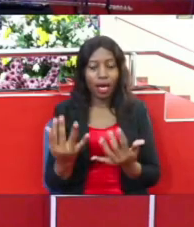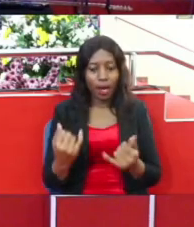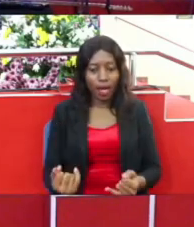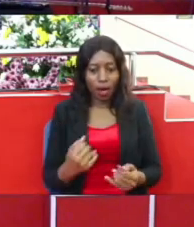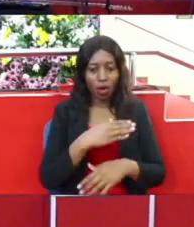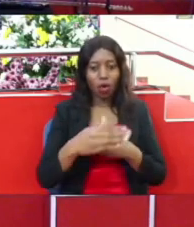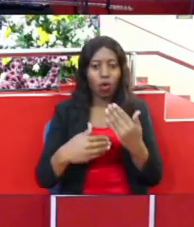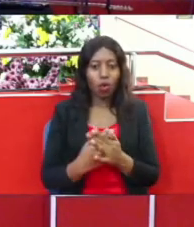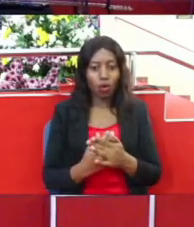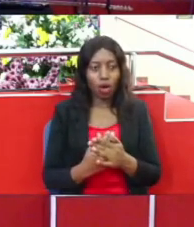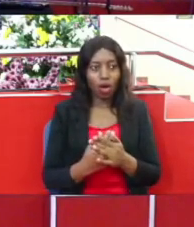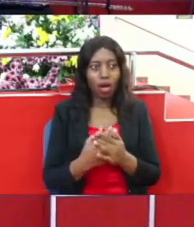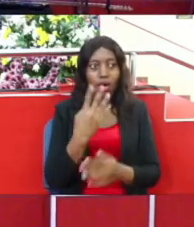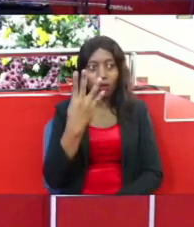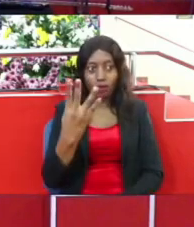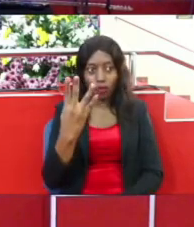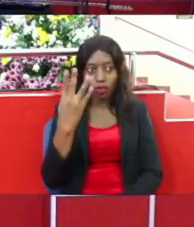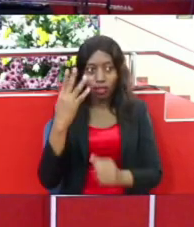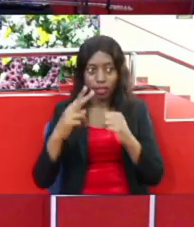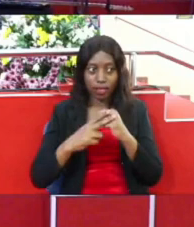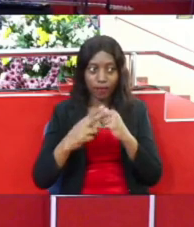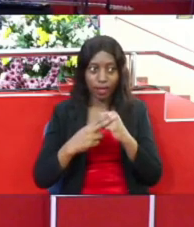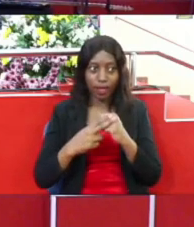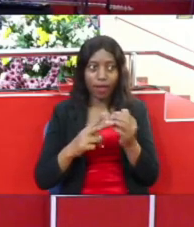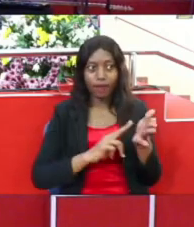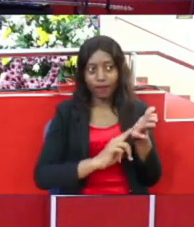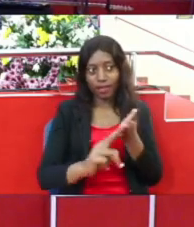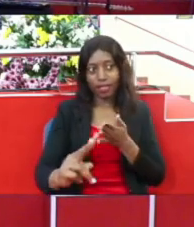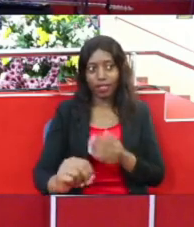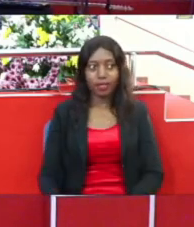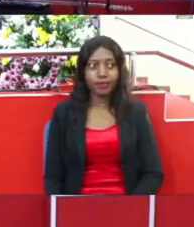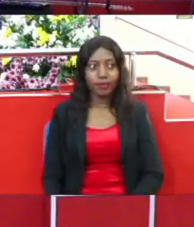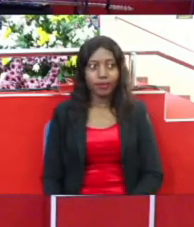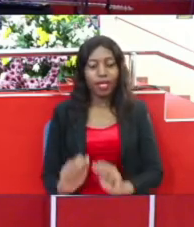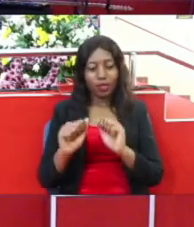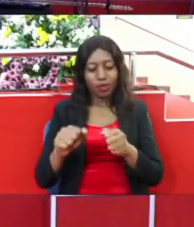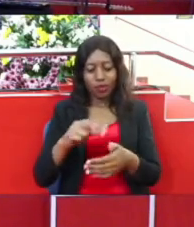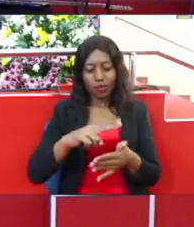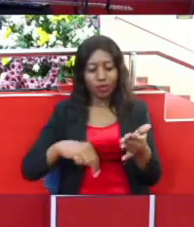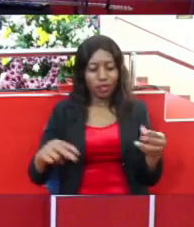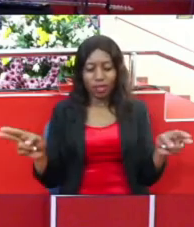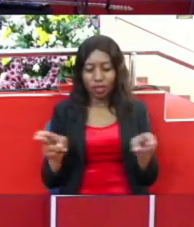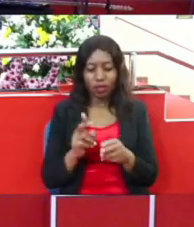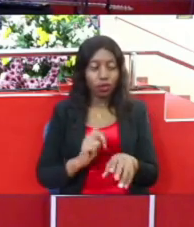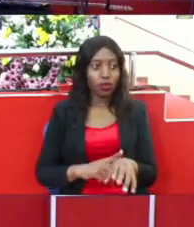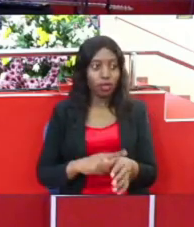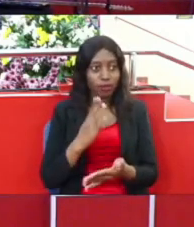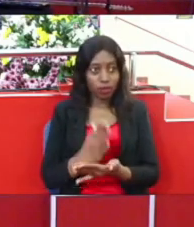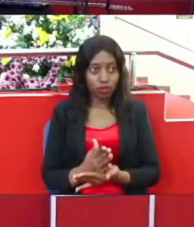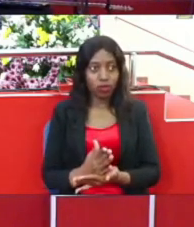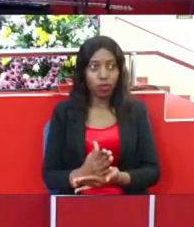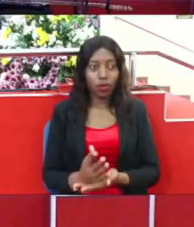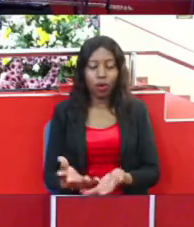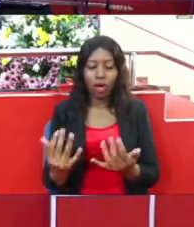read them like... Na hivyo basi mistari hii 47 uweze kusoma kwa kikao kimoja. Allow us therefore to get into the